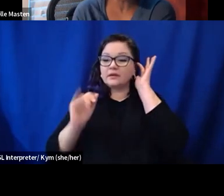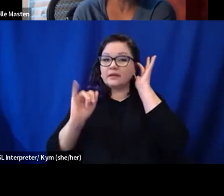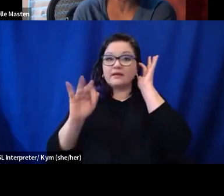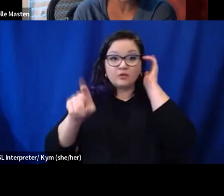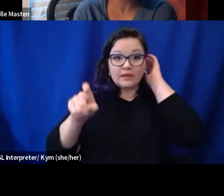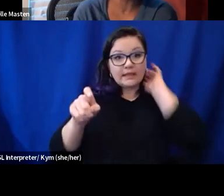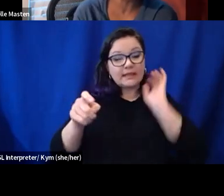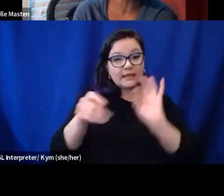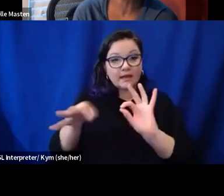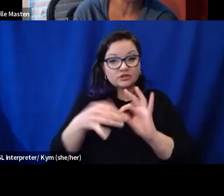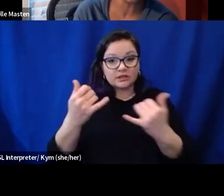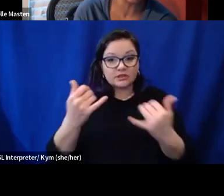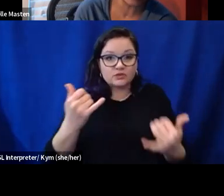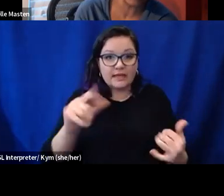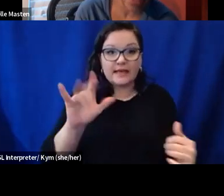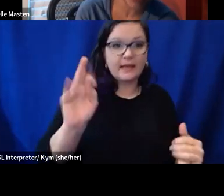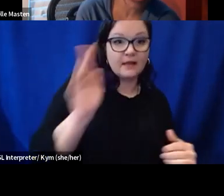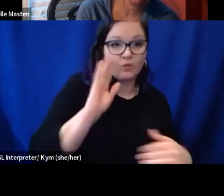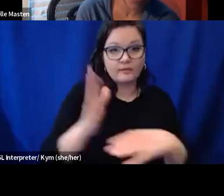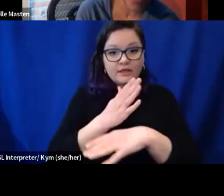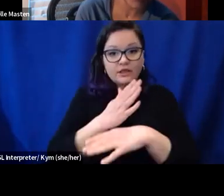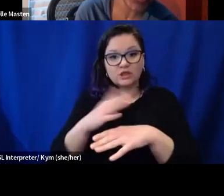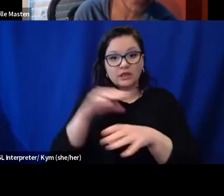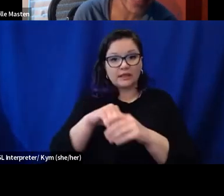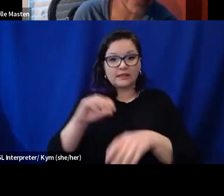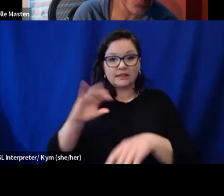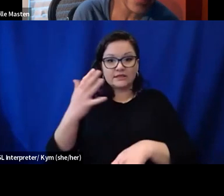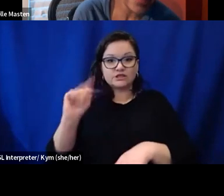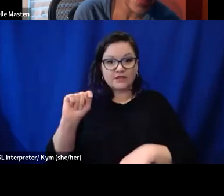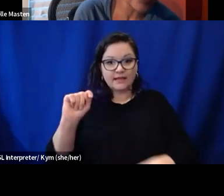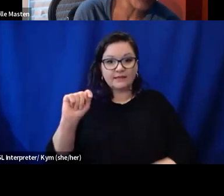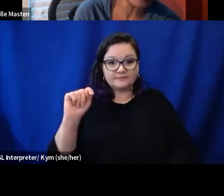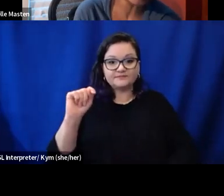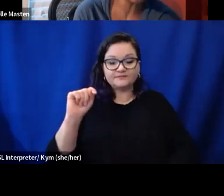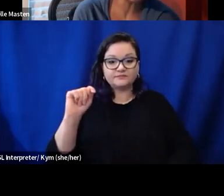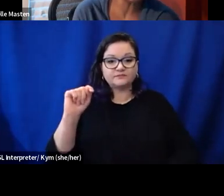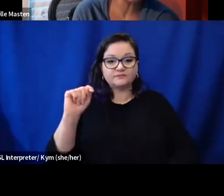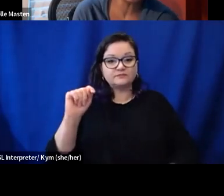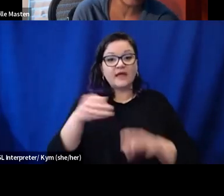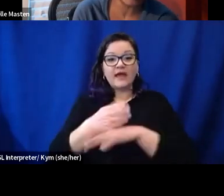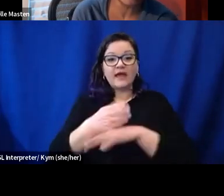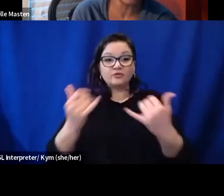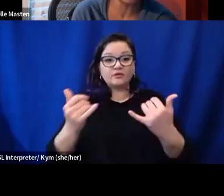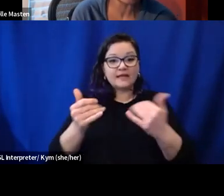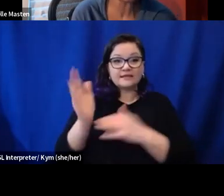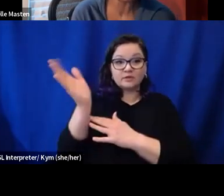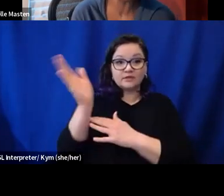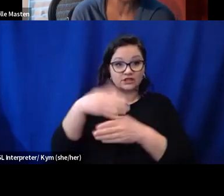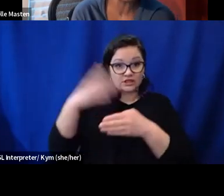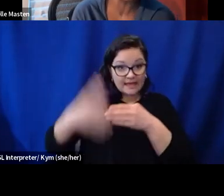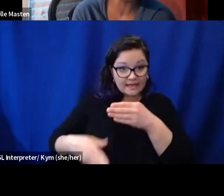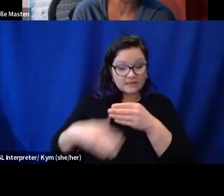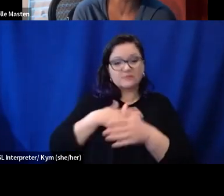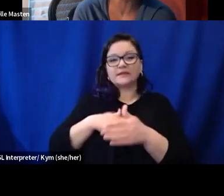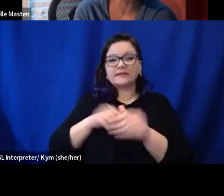captioning today, a link will be shared in the chat pod. After today's presentation ends, please stay